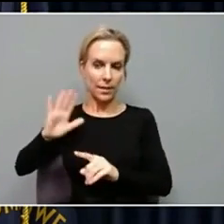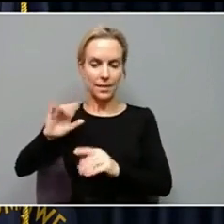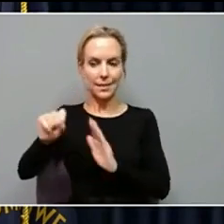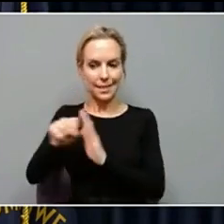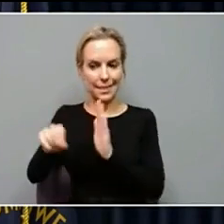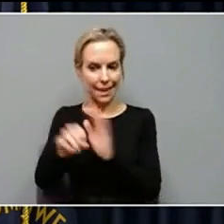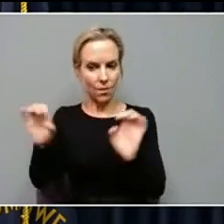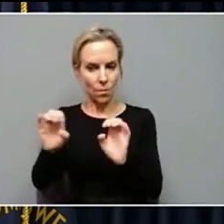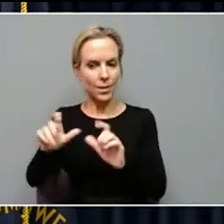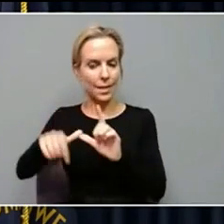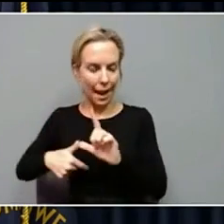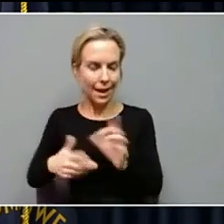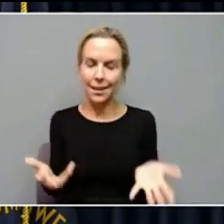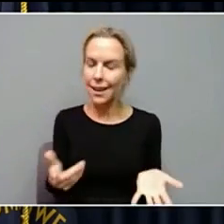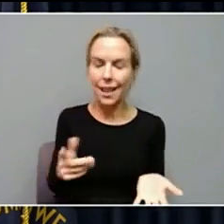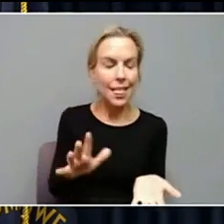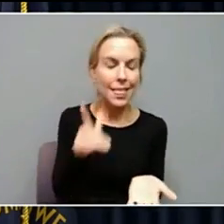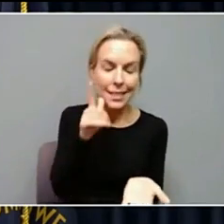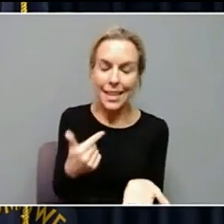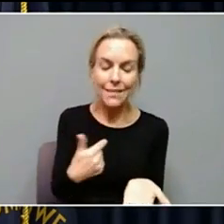listen,